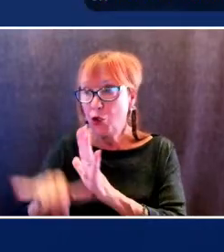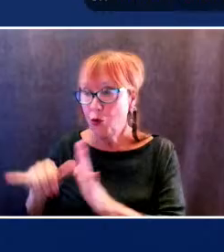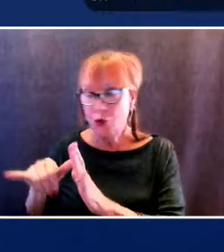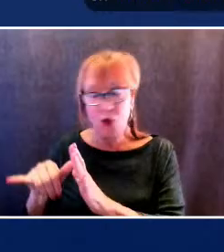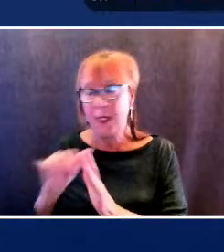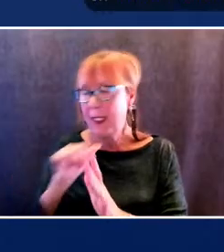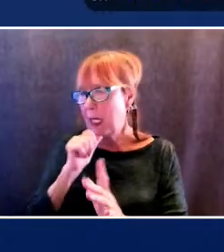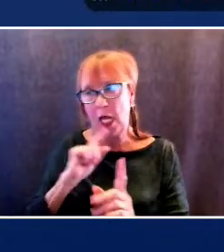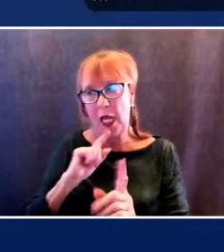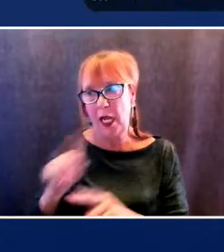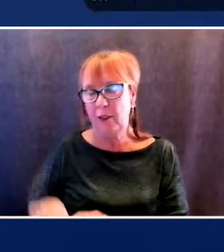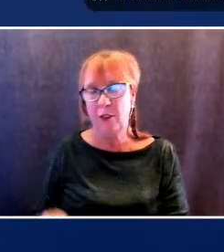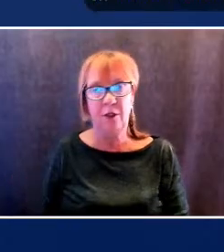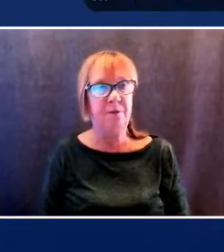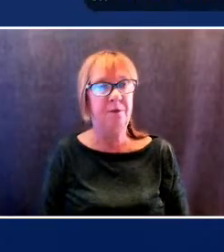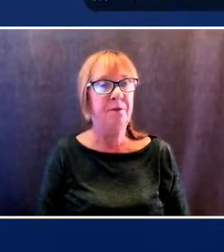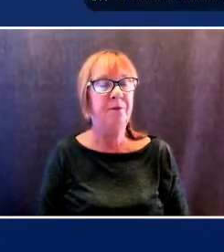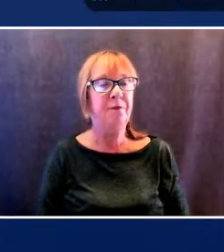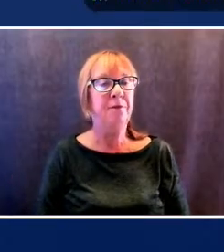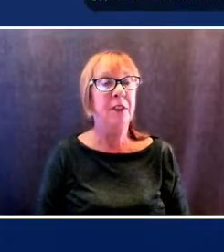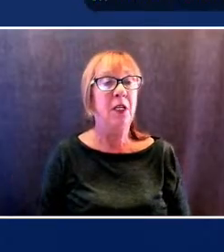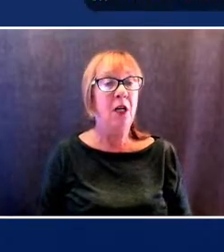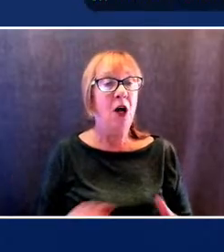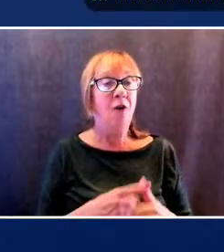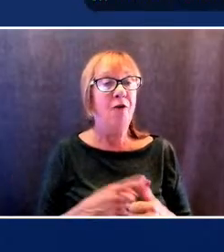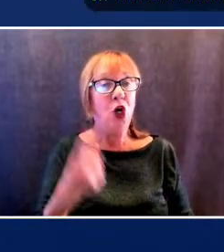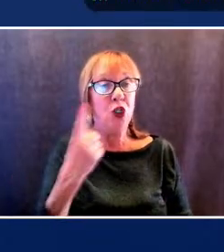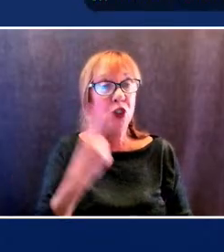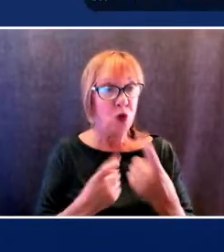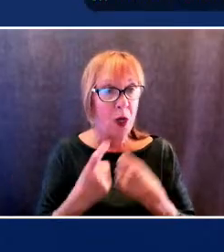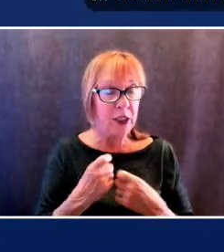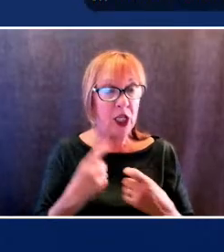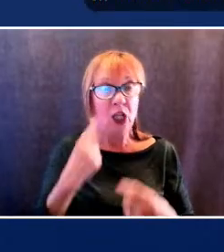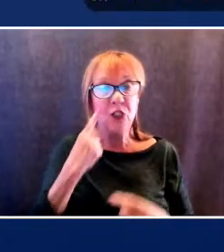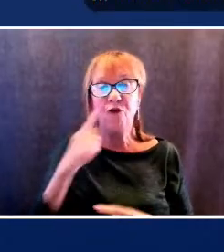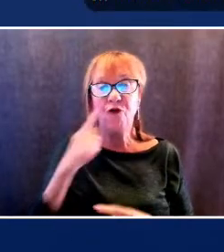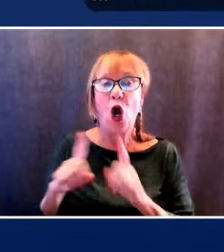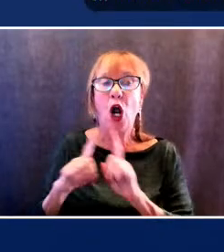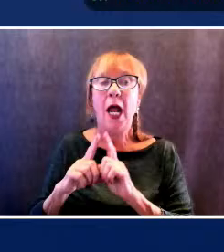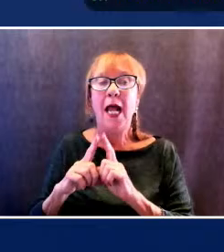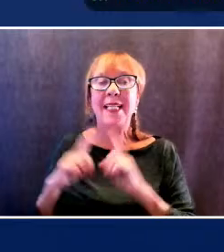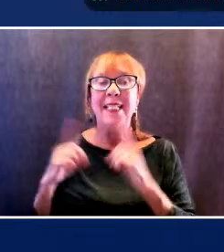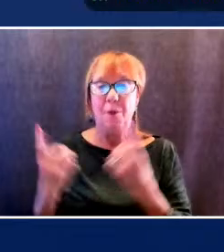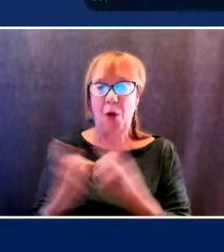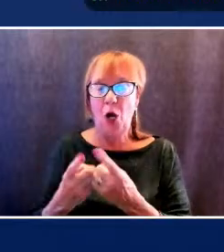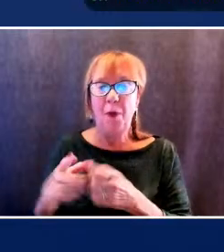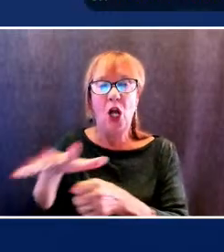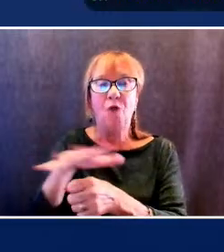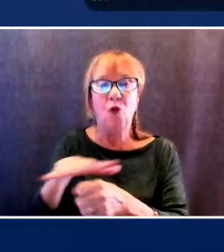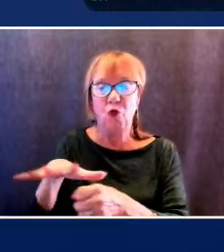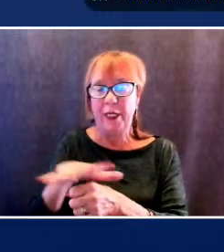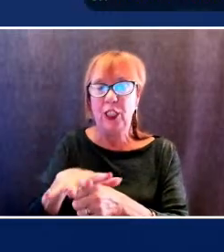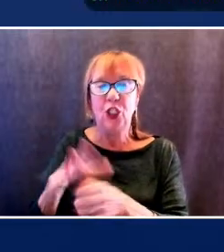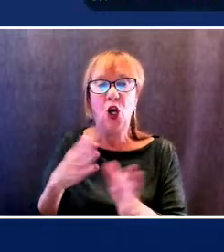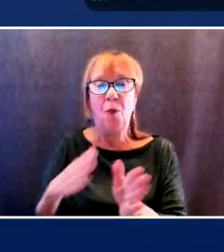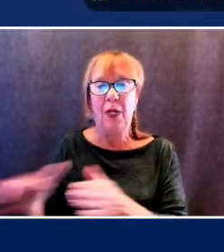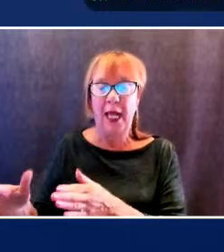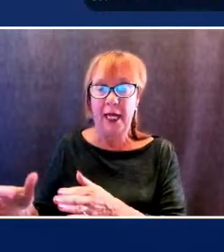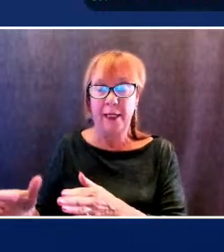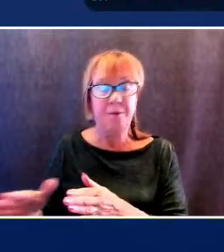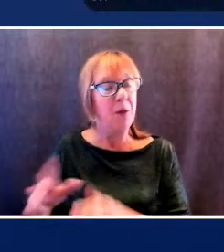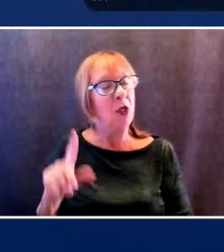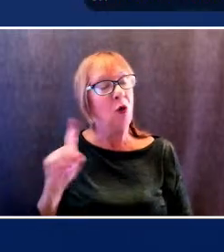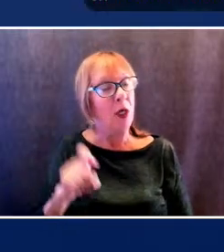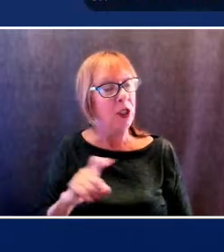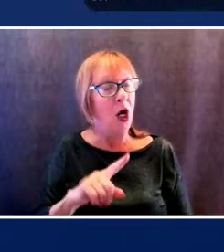Our first question is for the Department of Regional Planning. Does building a loft area